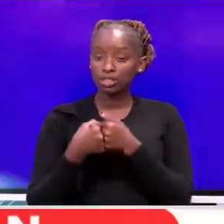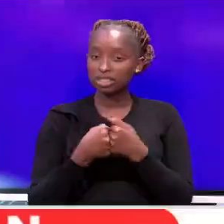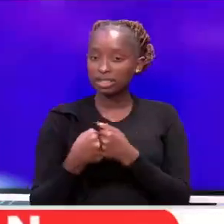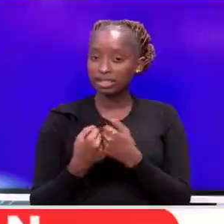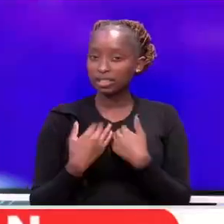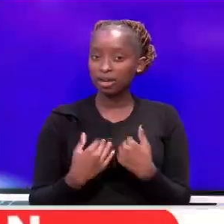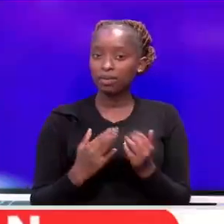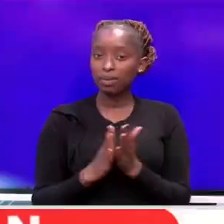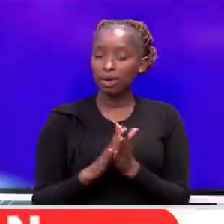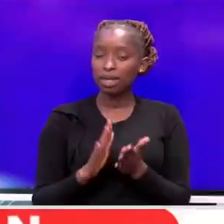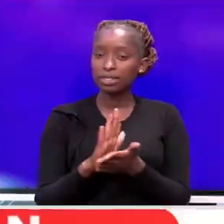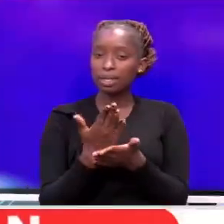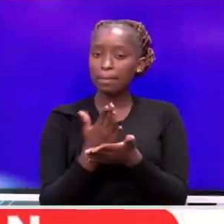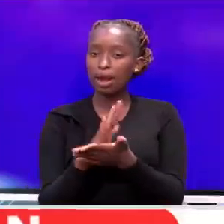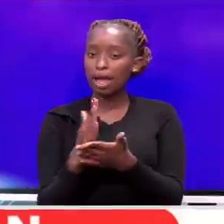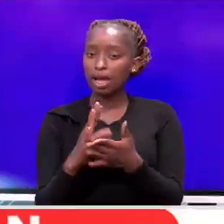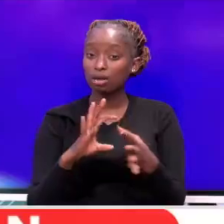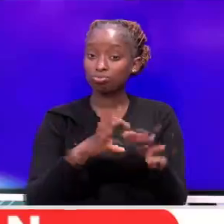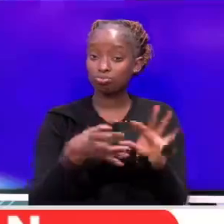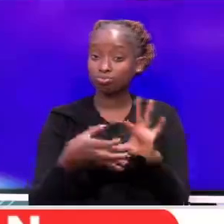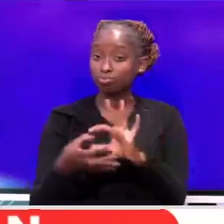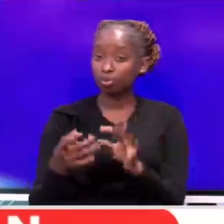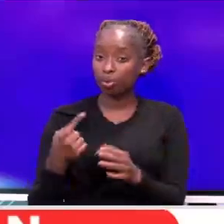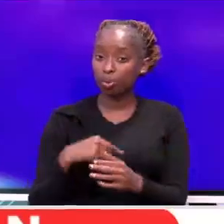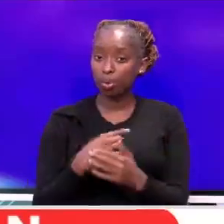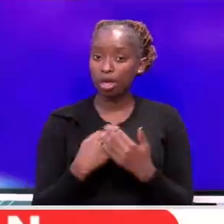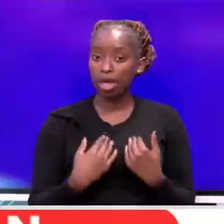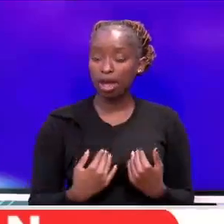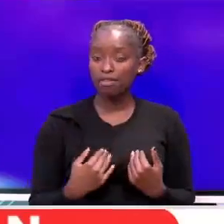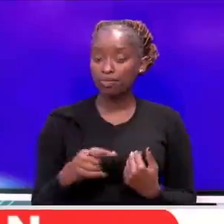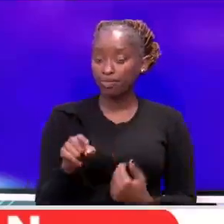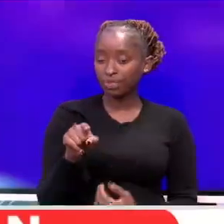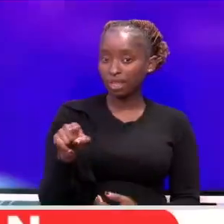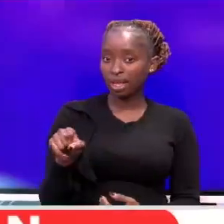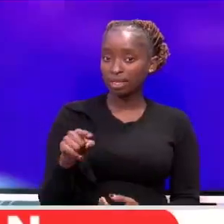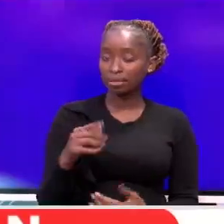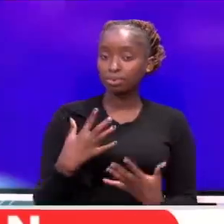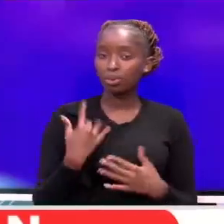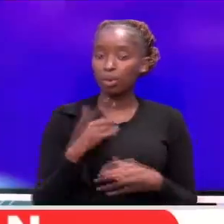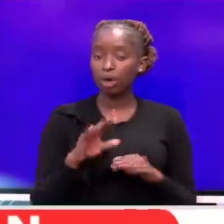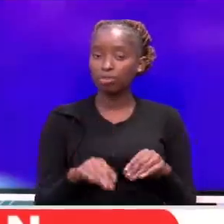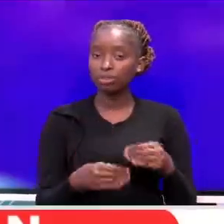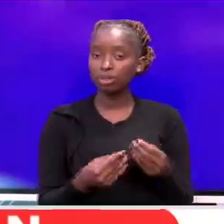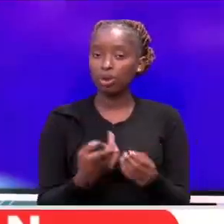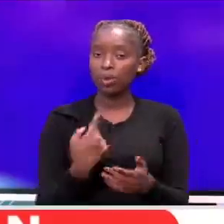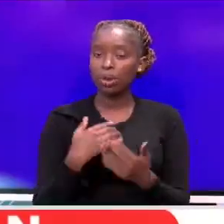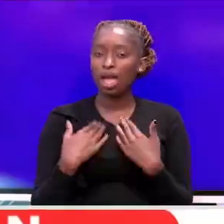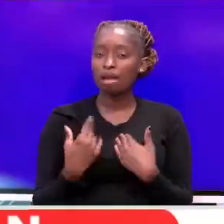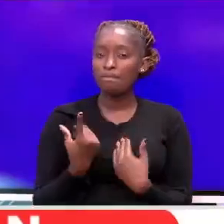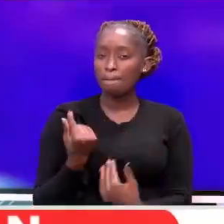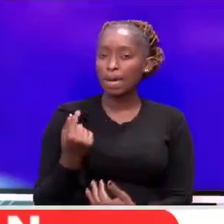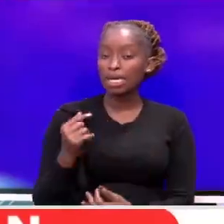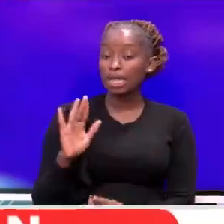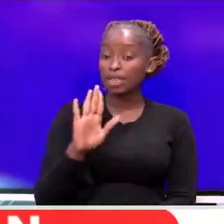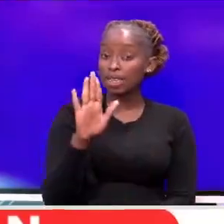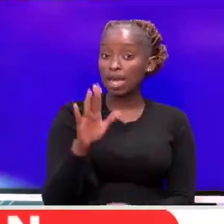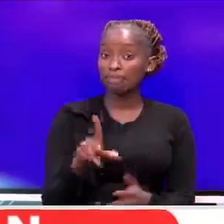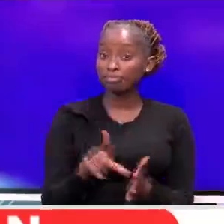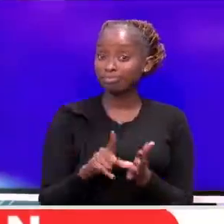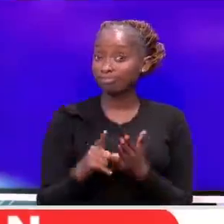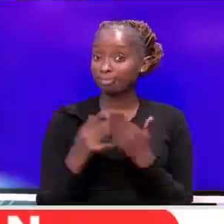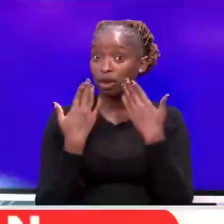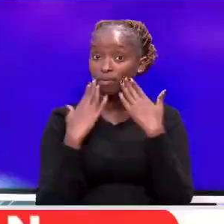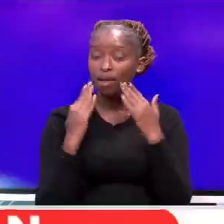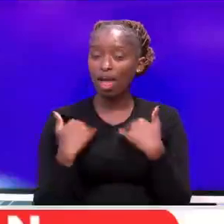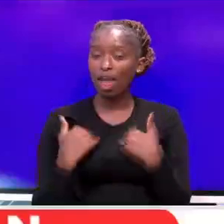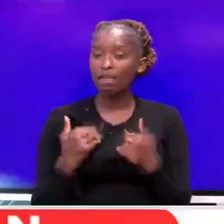We owe the vendors, that is Gavi and UNICEF, we owe them some money. There was a delay in